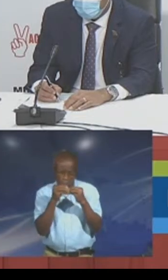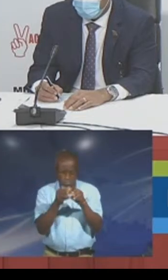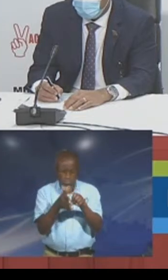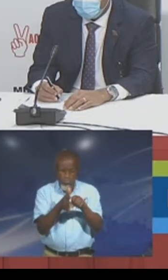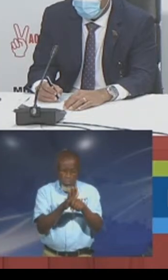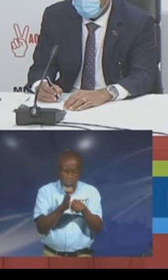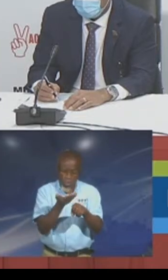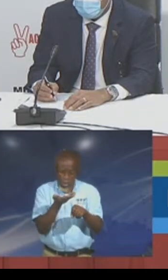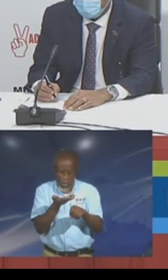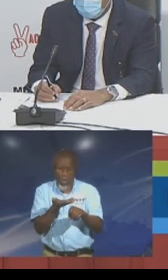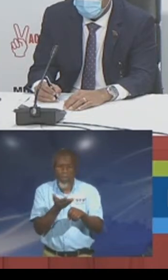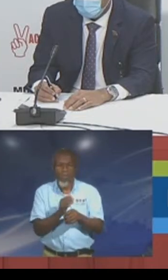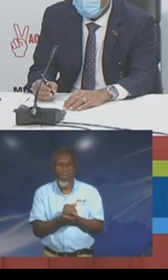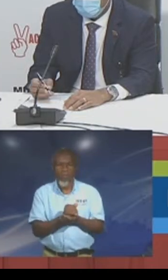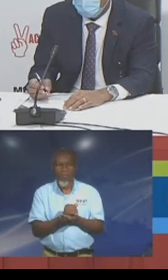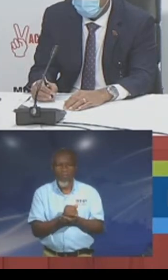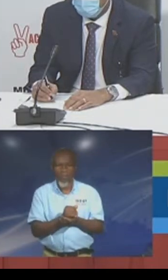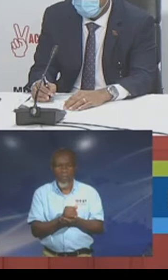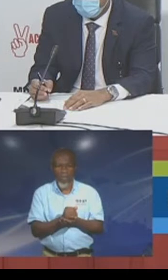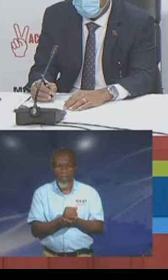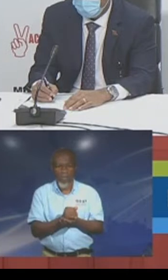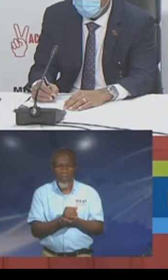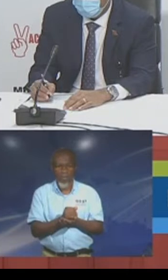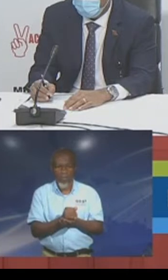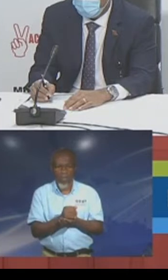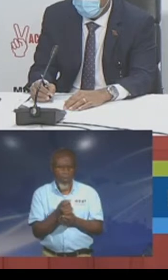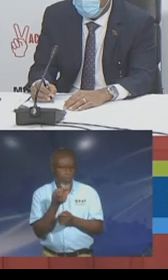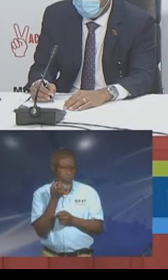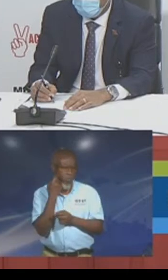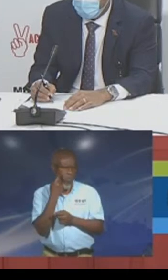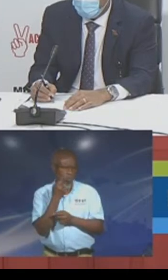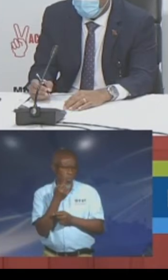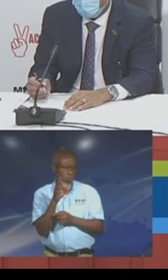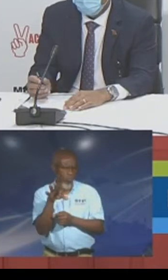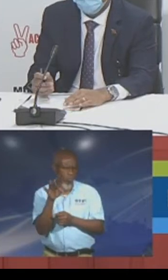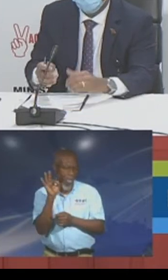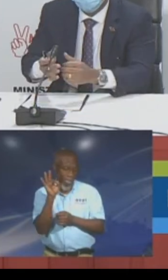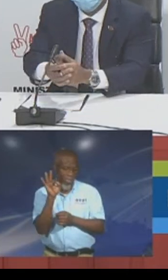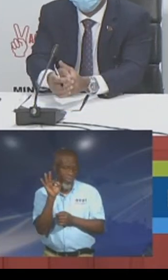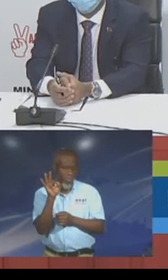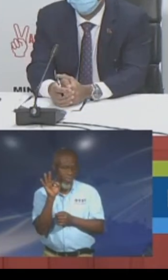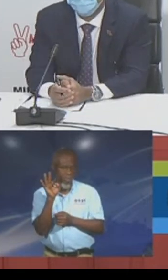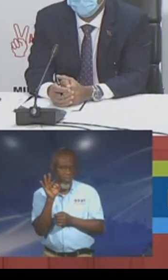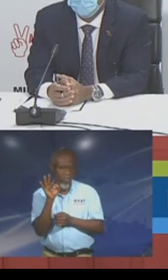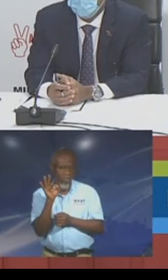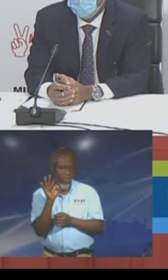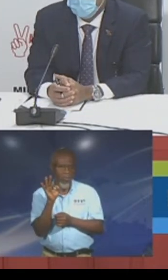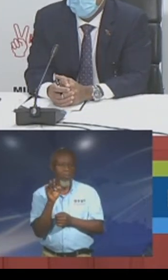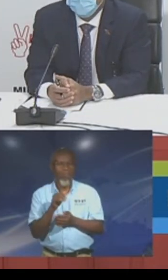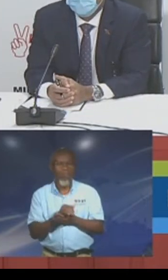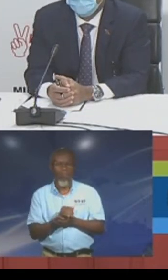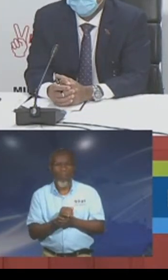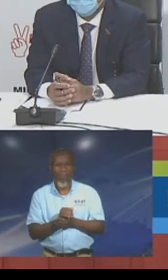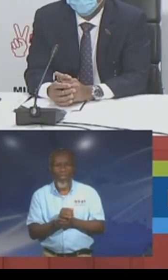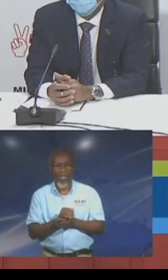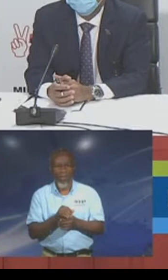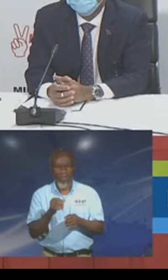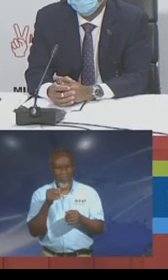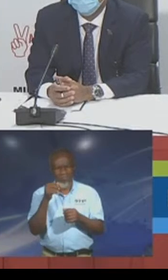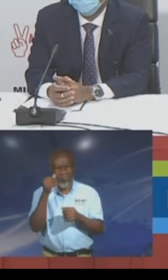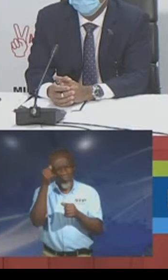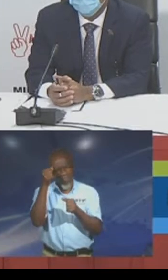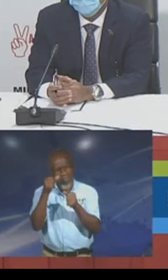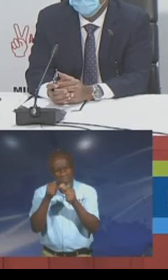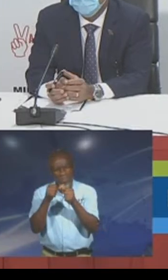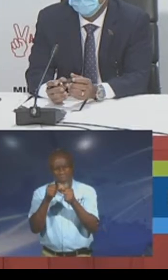that became, because just recently you would have stated, we would have reported our first case, right? And taking into consideration